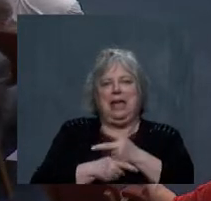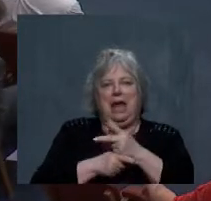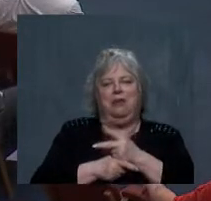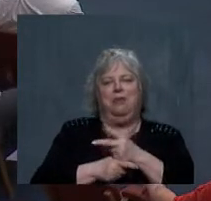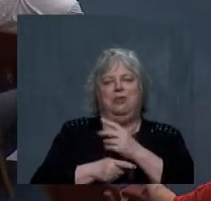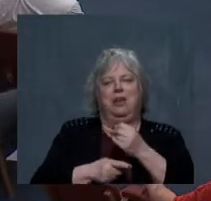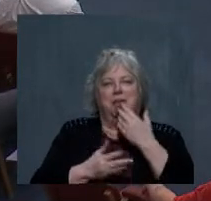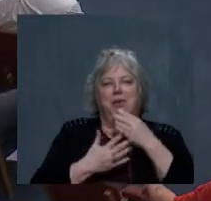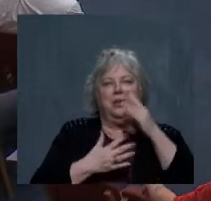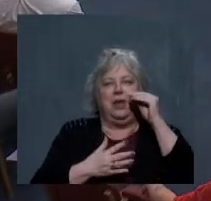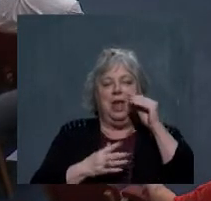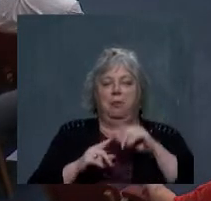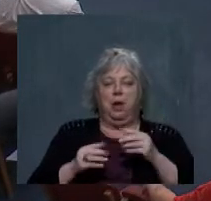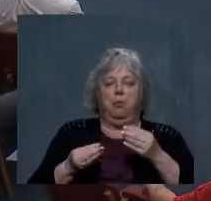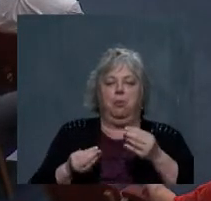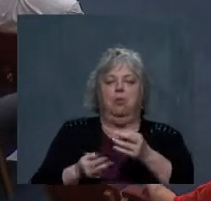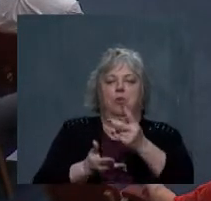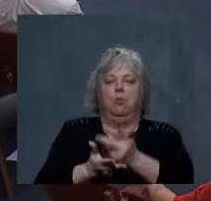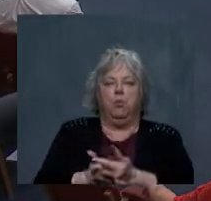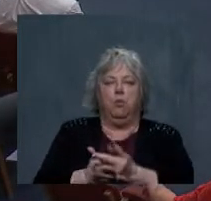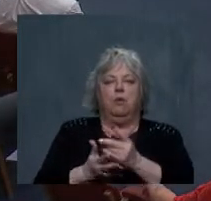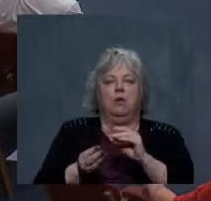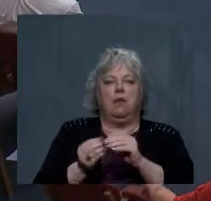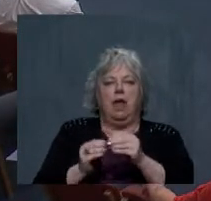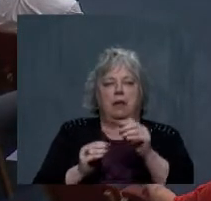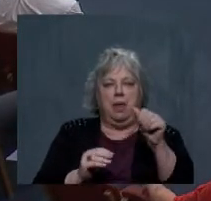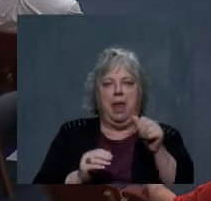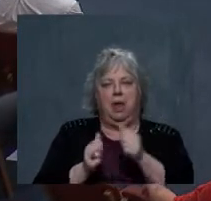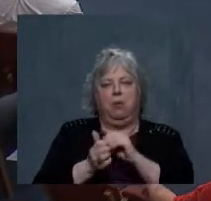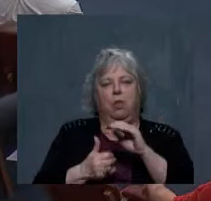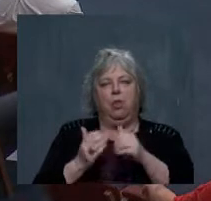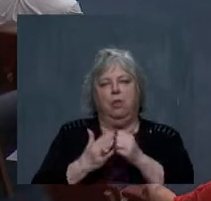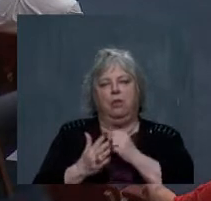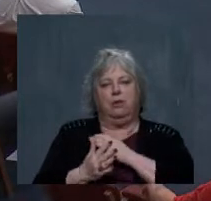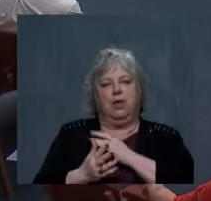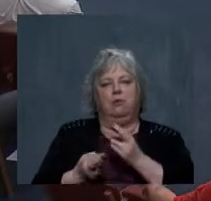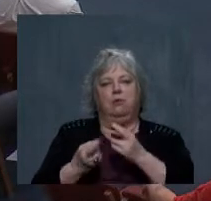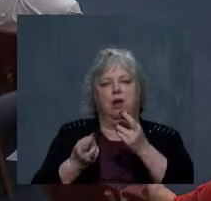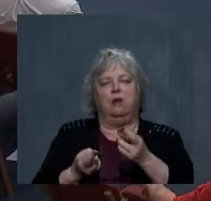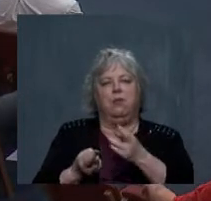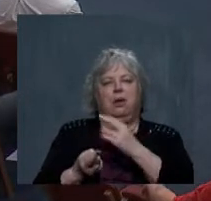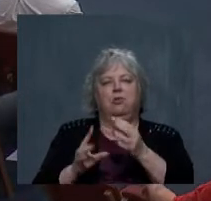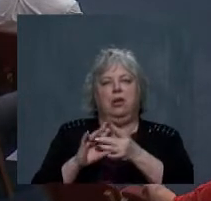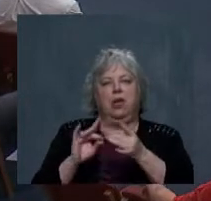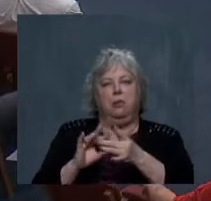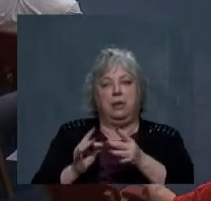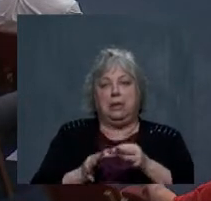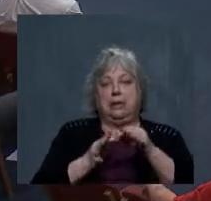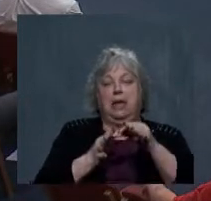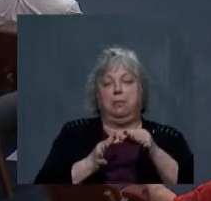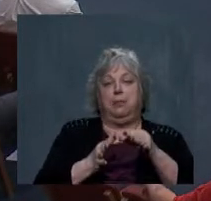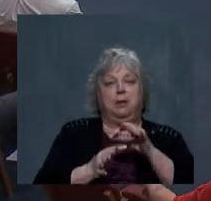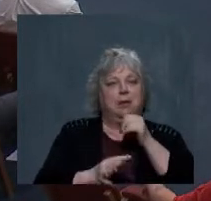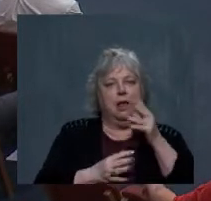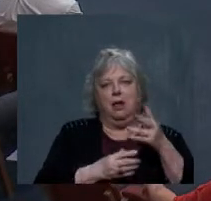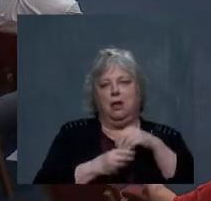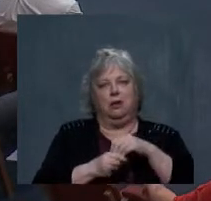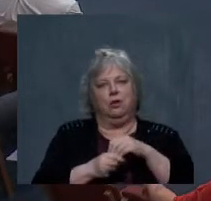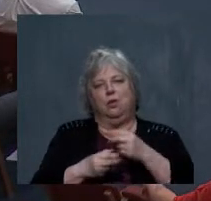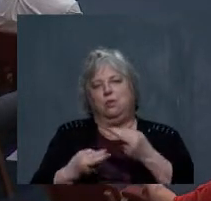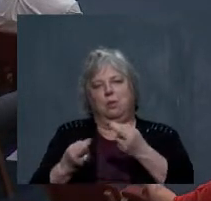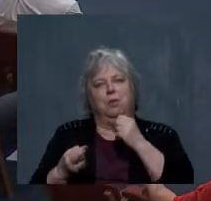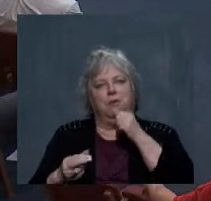But I move for approval of item A with all staff recommendations and comments except that of denial. Okay. I'll second.